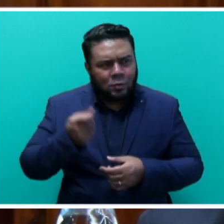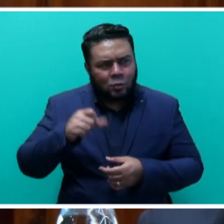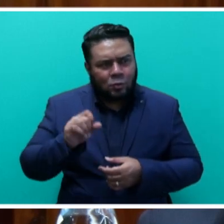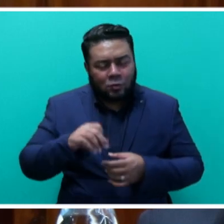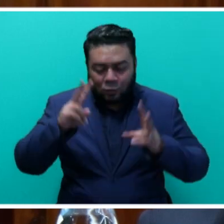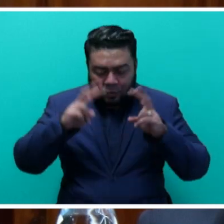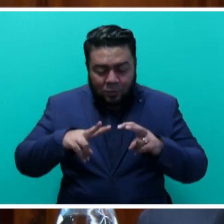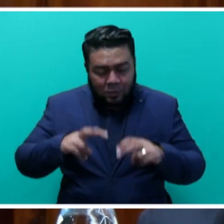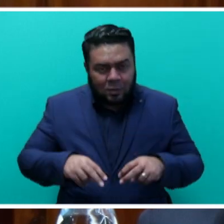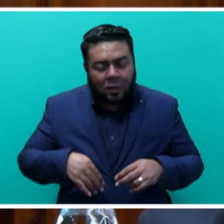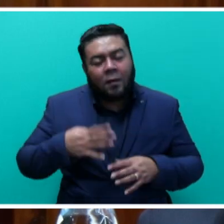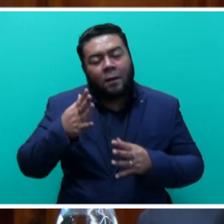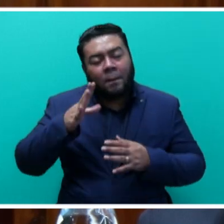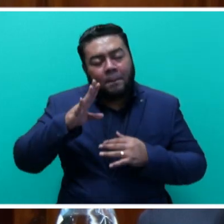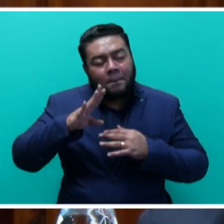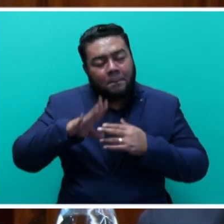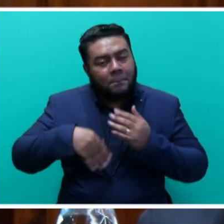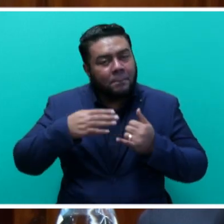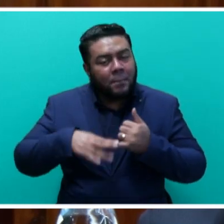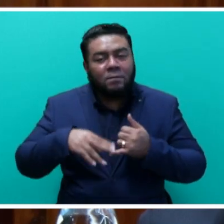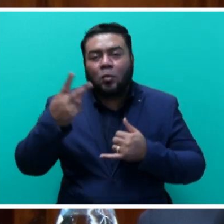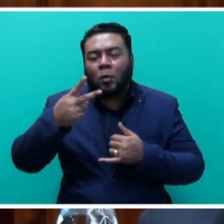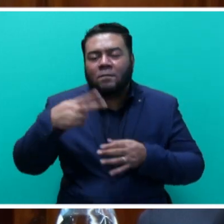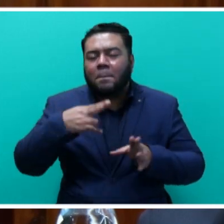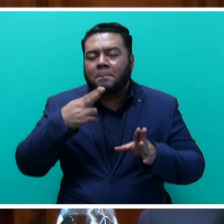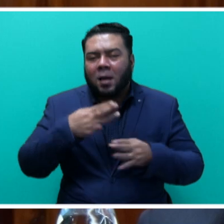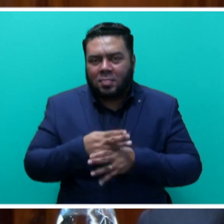investigator at the end of the investigation, typically after 12 months.